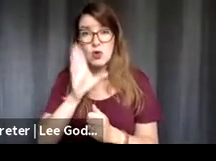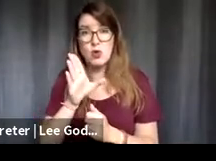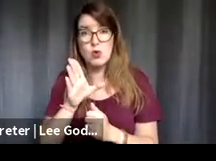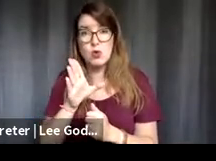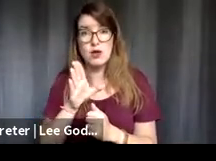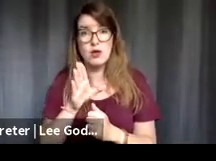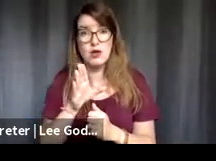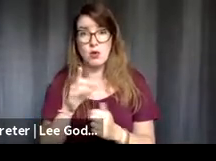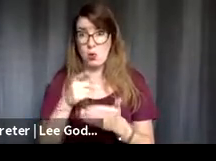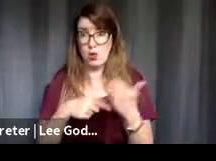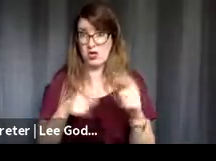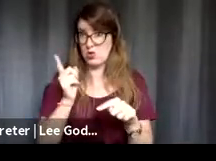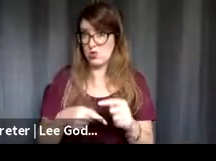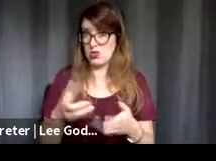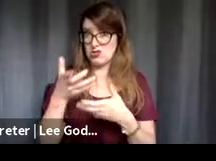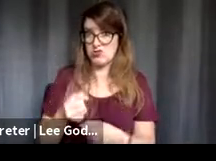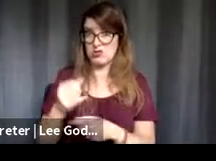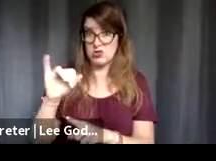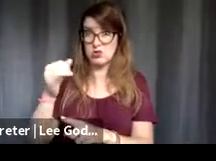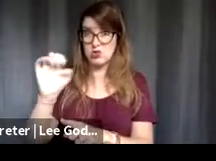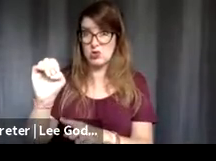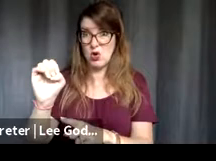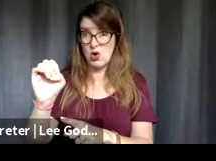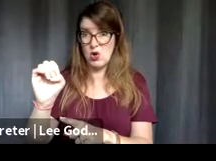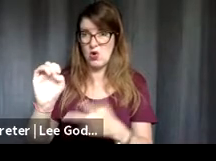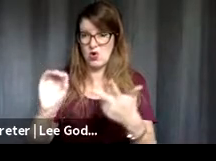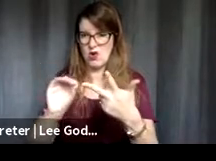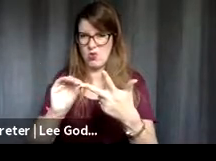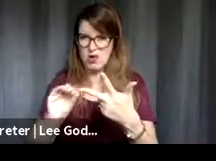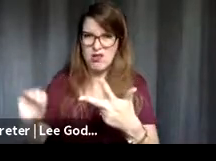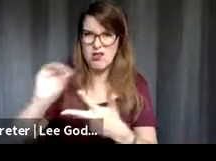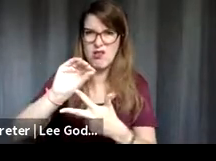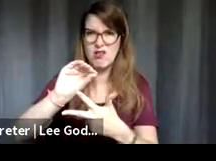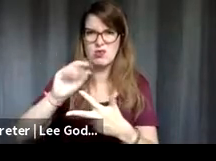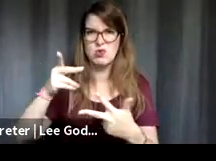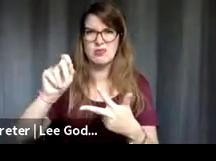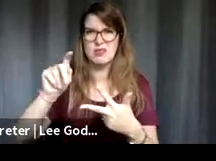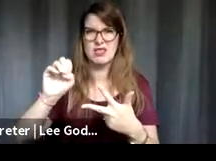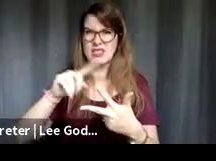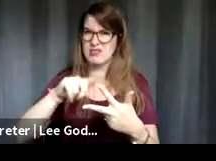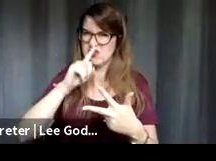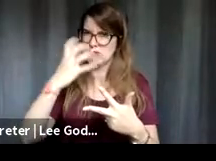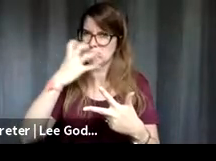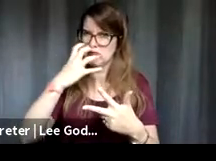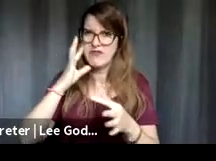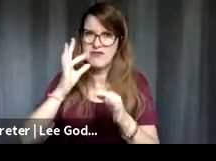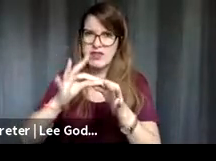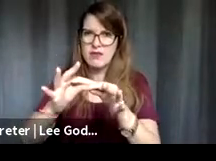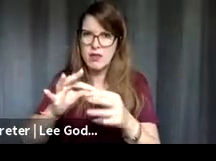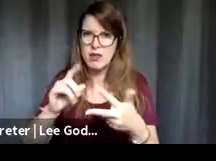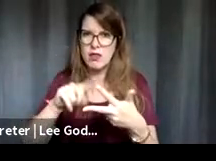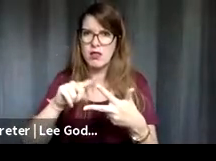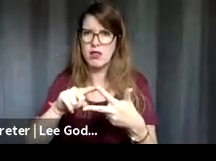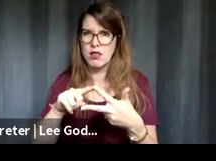you couldn't trust from Joe and give it to Pete, who was super faithful, right? I mean, somehow